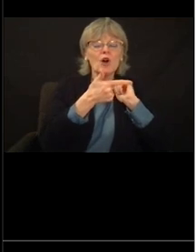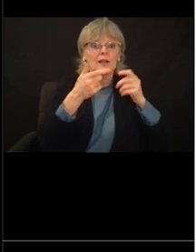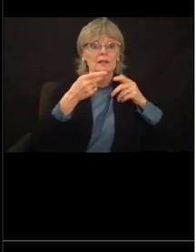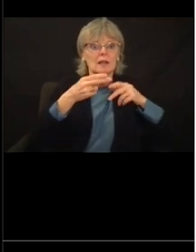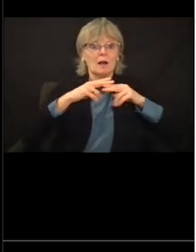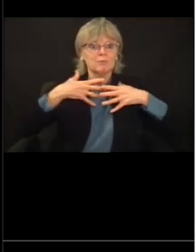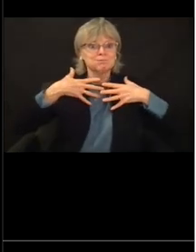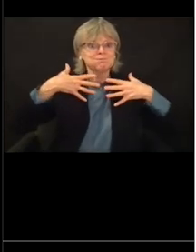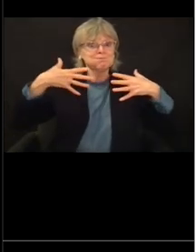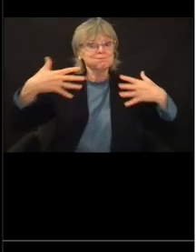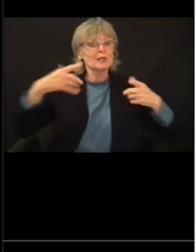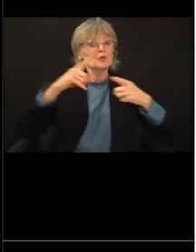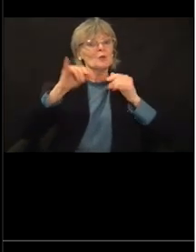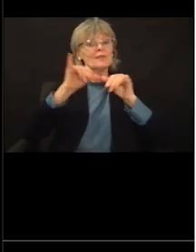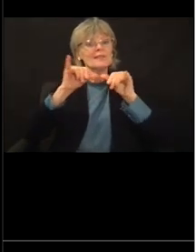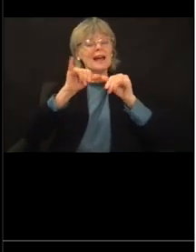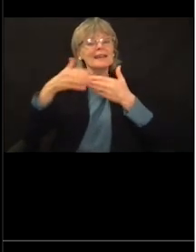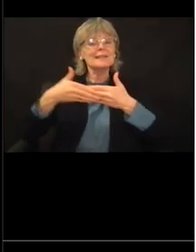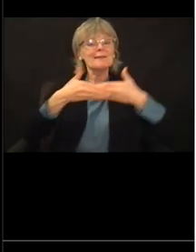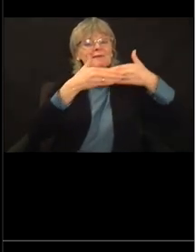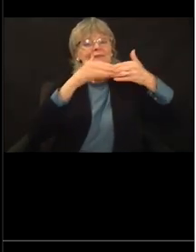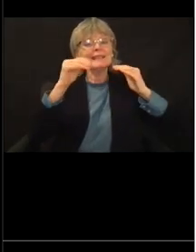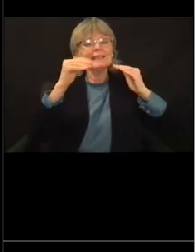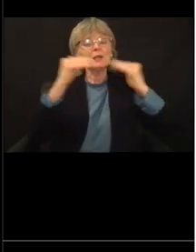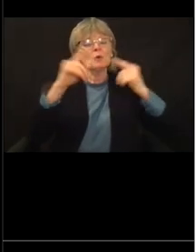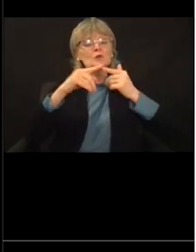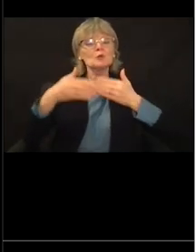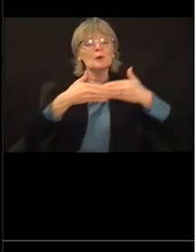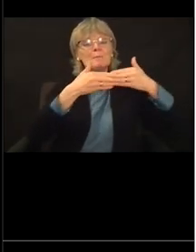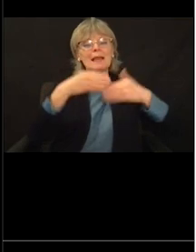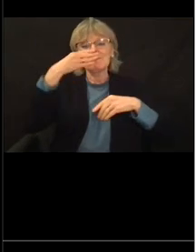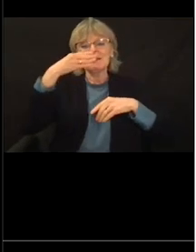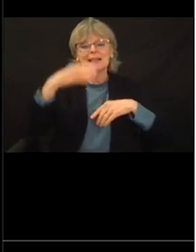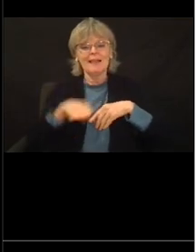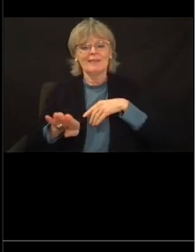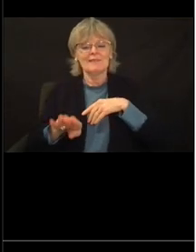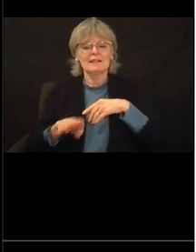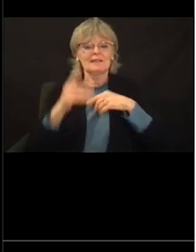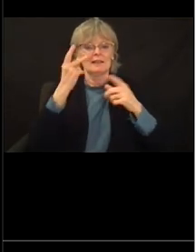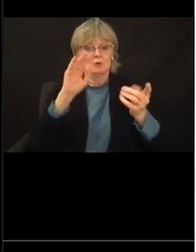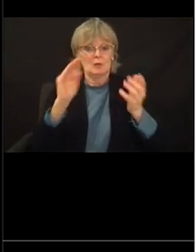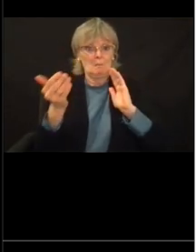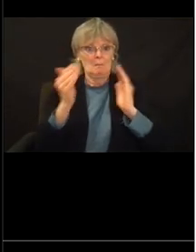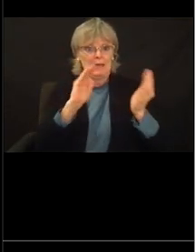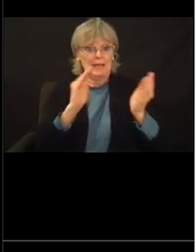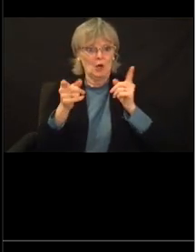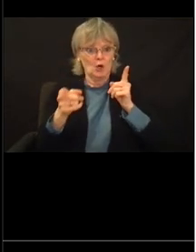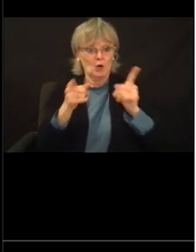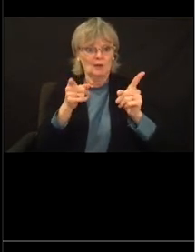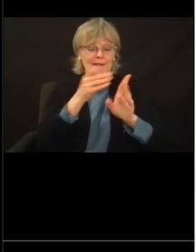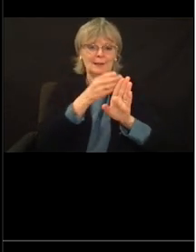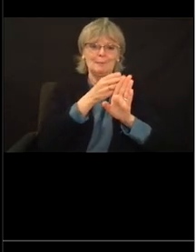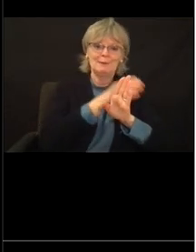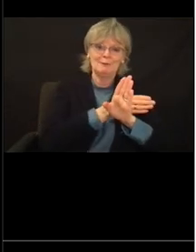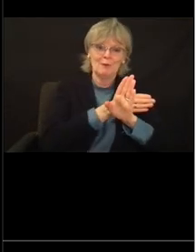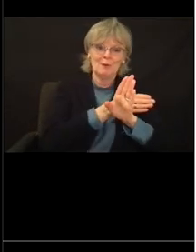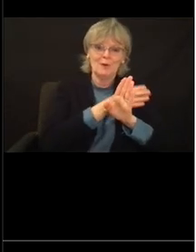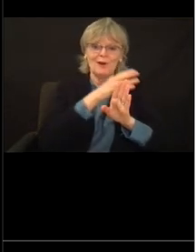elephant. And then here is a pretty amazing side-by-side comparison. Before and